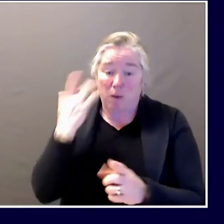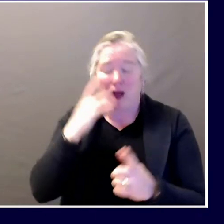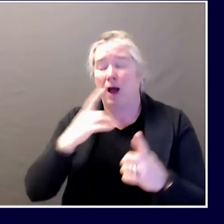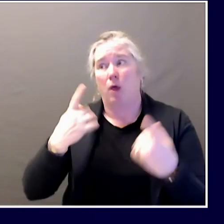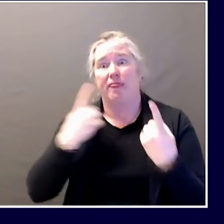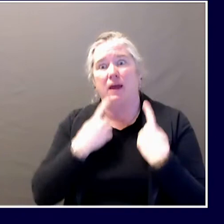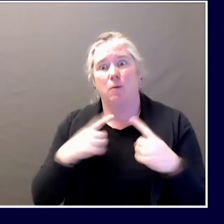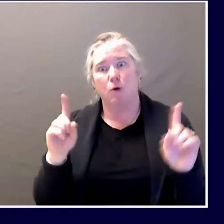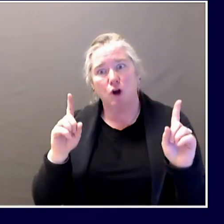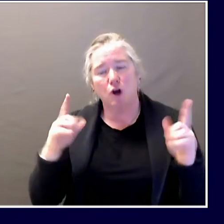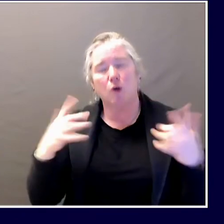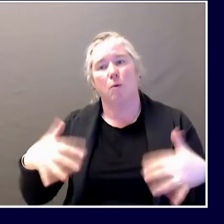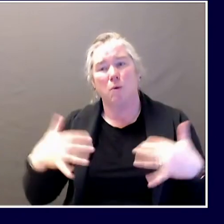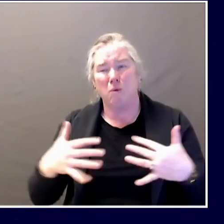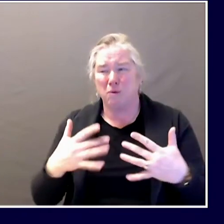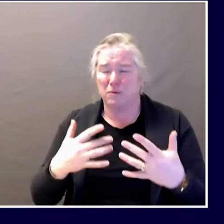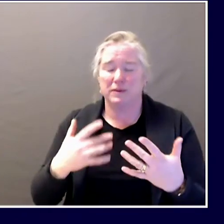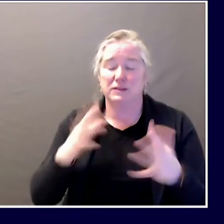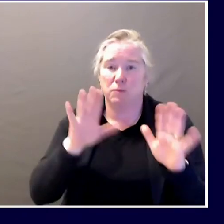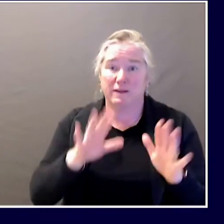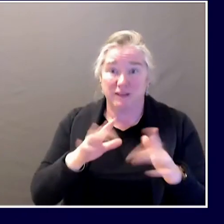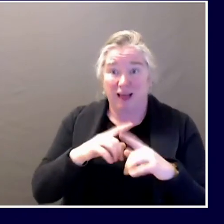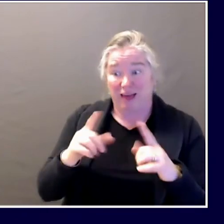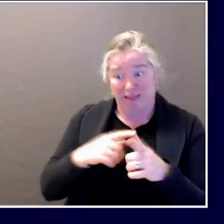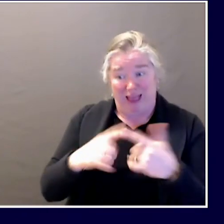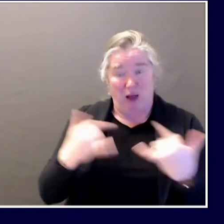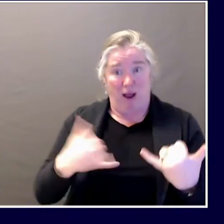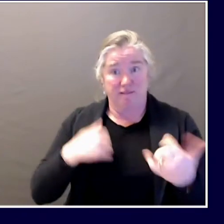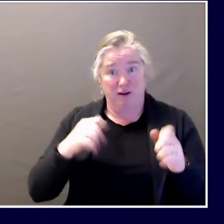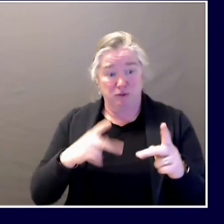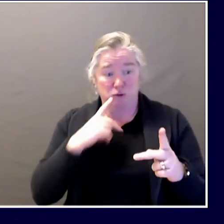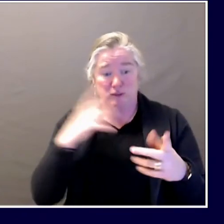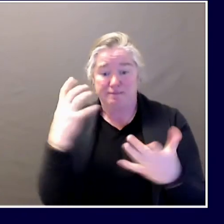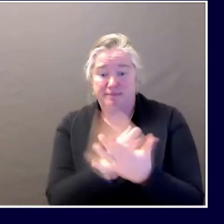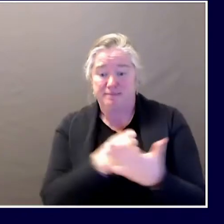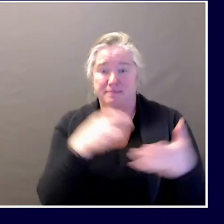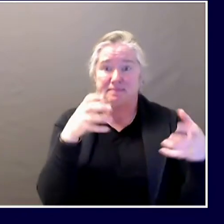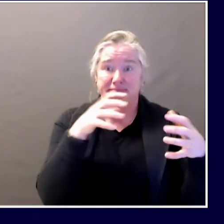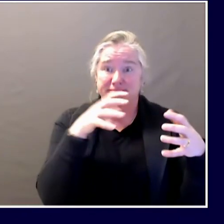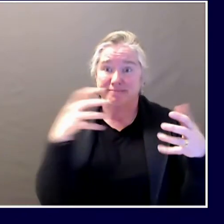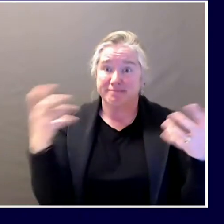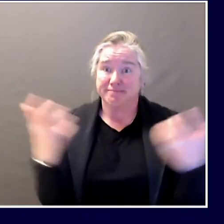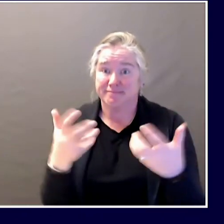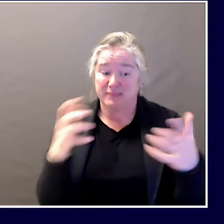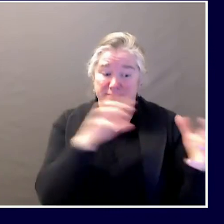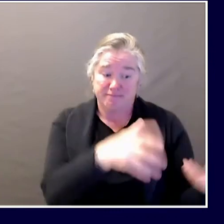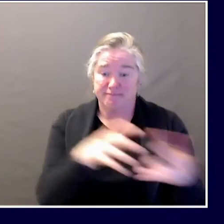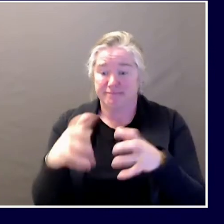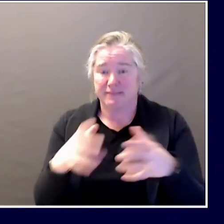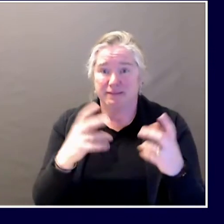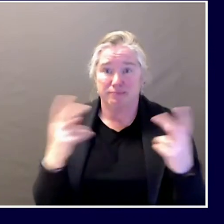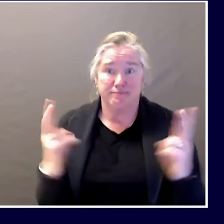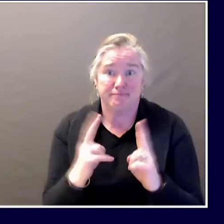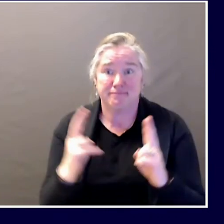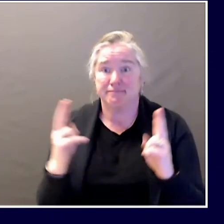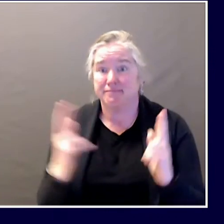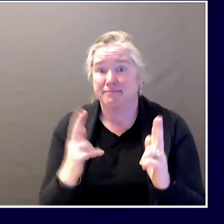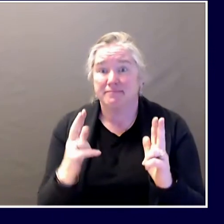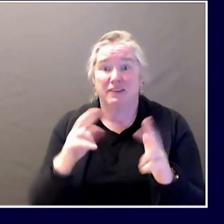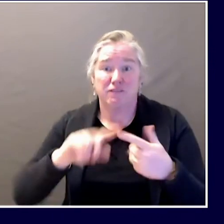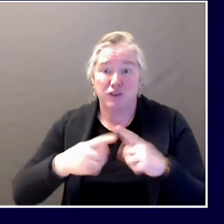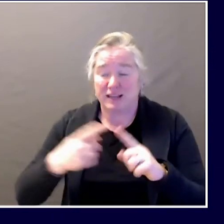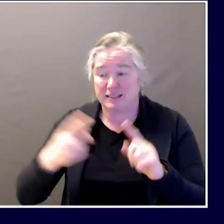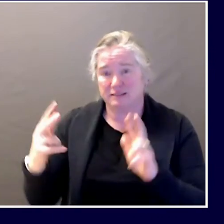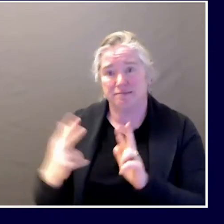this ability to gather with other vaccinated folks, as well as to gather with low-risk unvaccinated folks, is proof positive